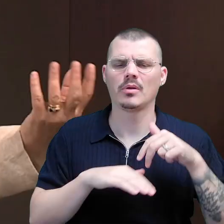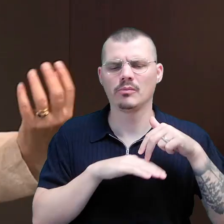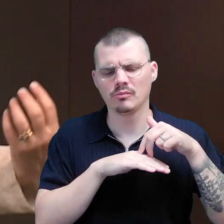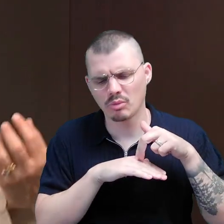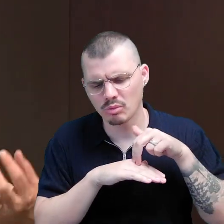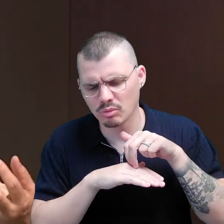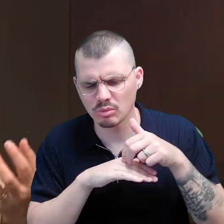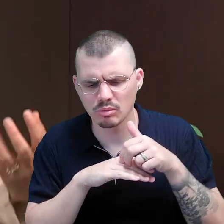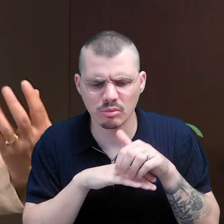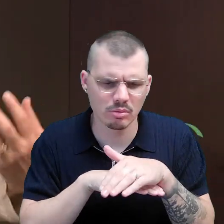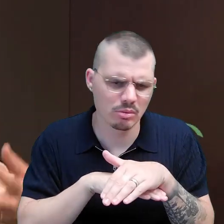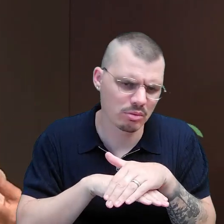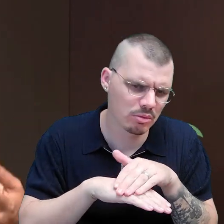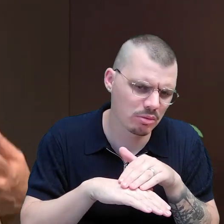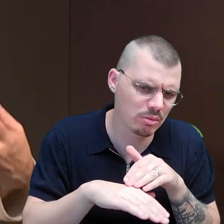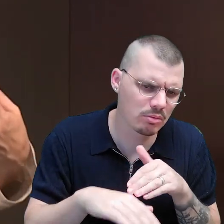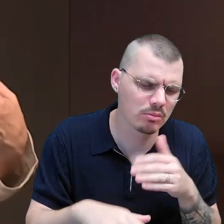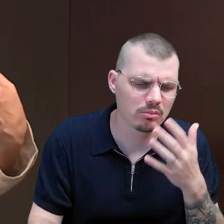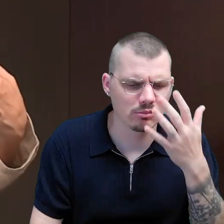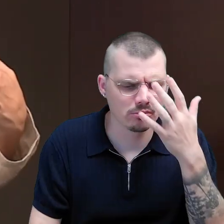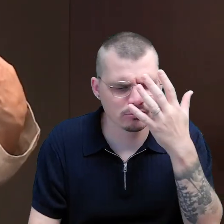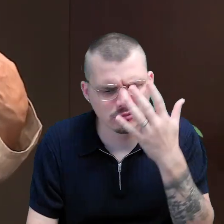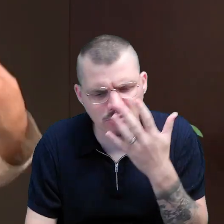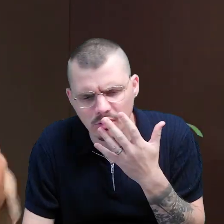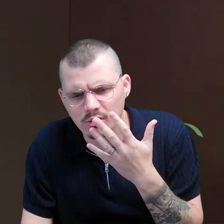of slow-moving, sluggish,